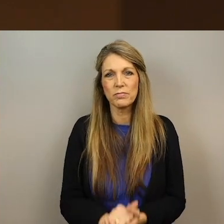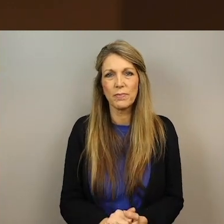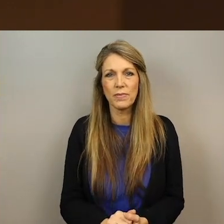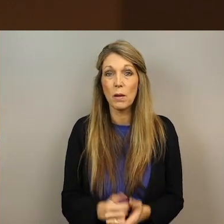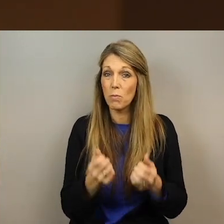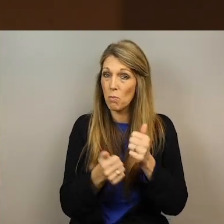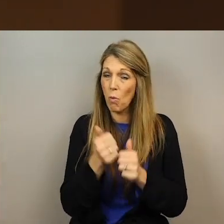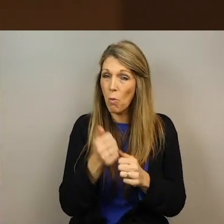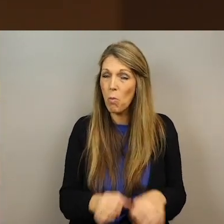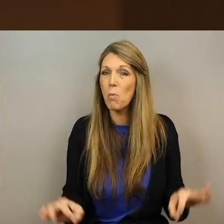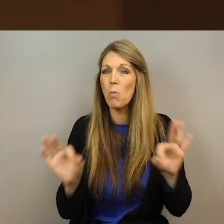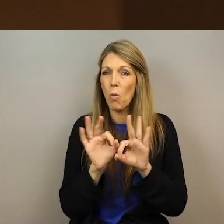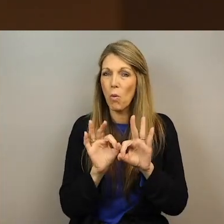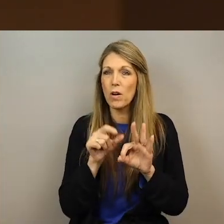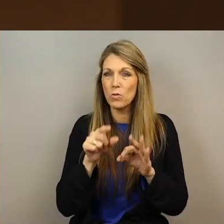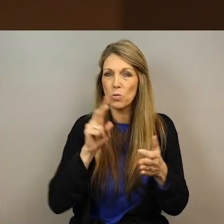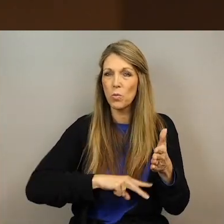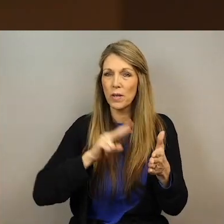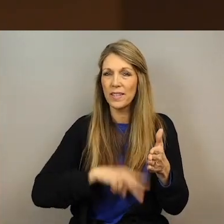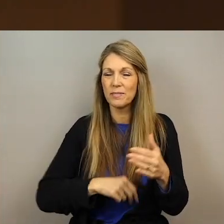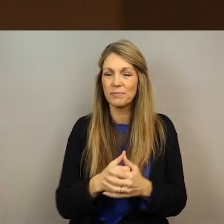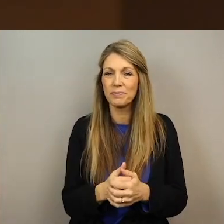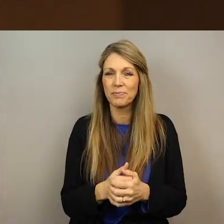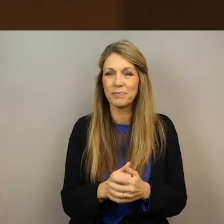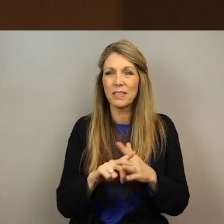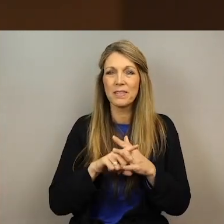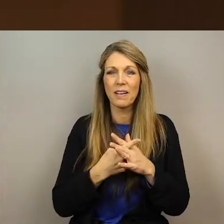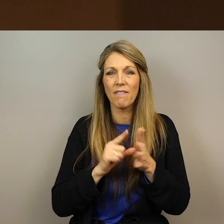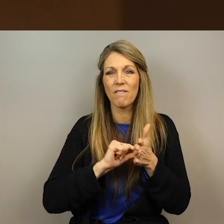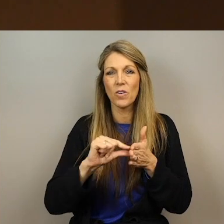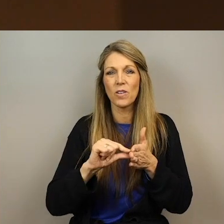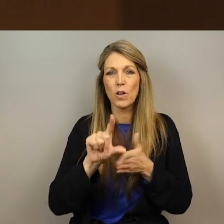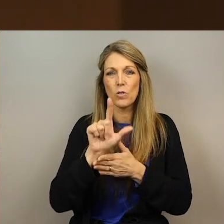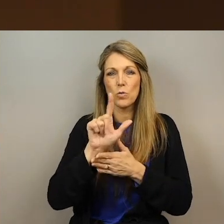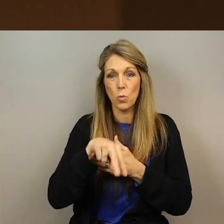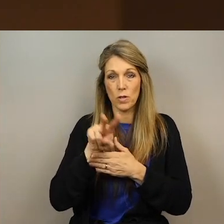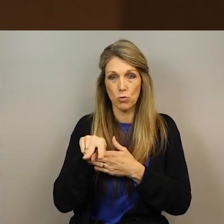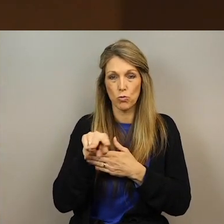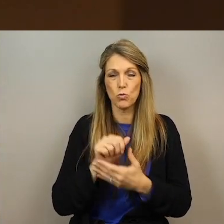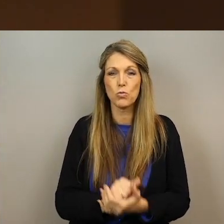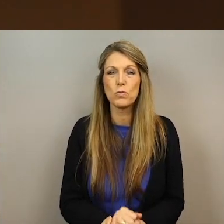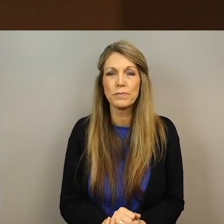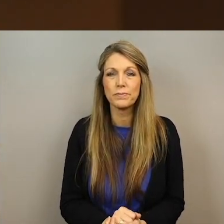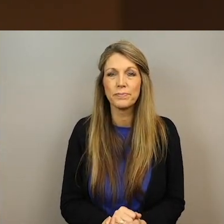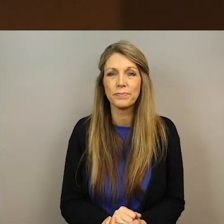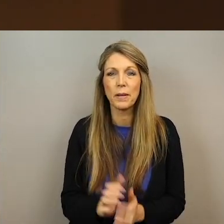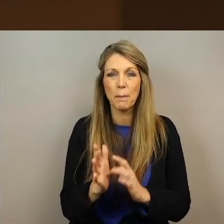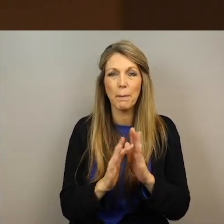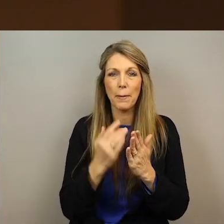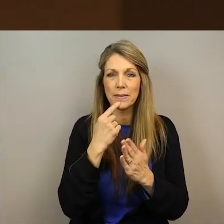two of the most important verses that you will ever read. I'm going to begin this morning in verse 22. The scripture